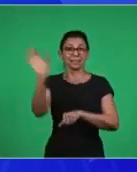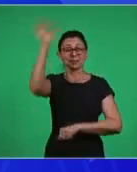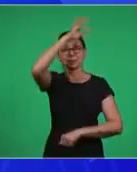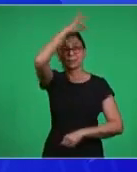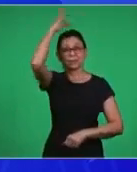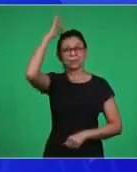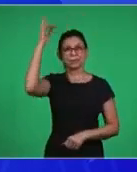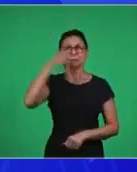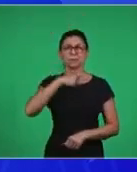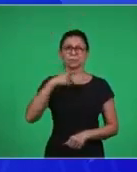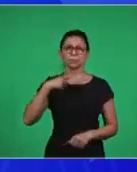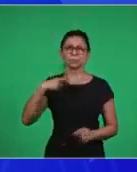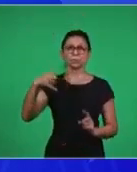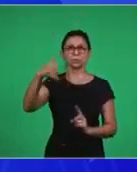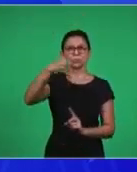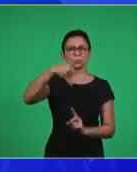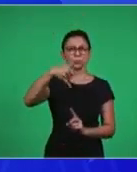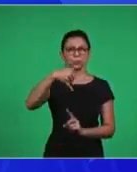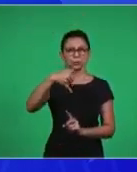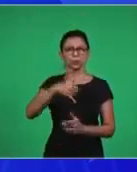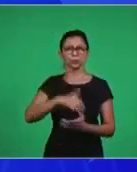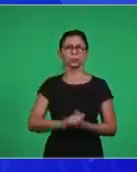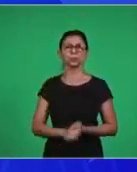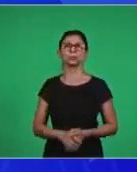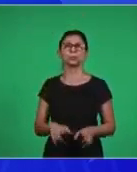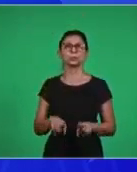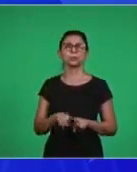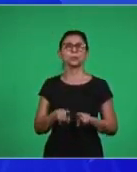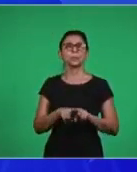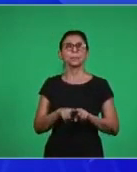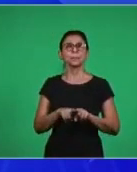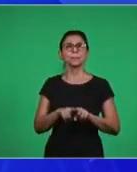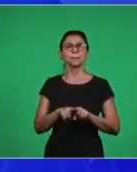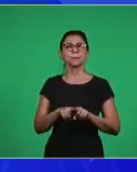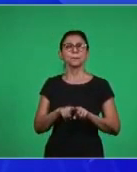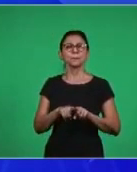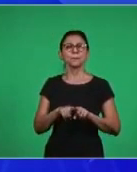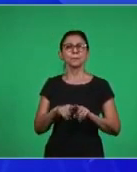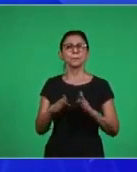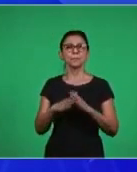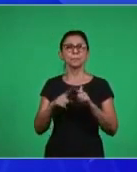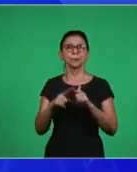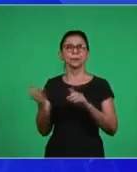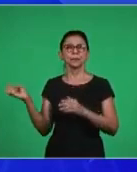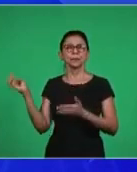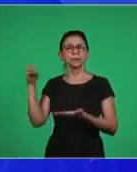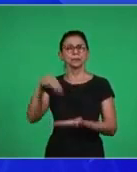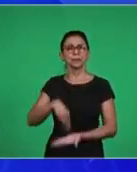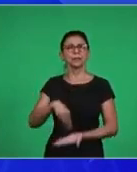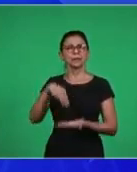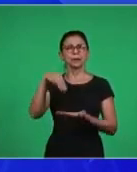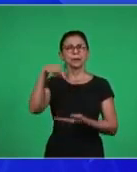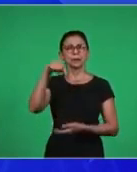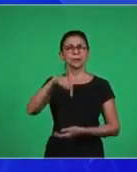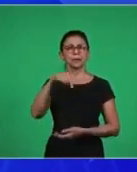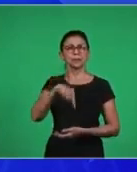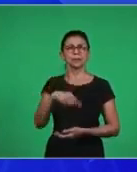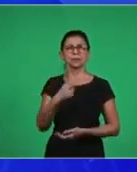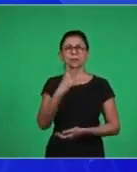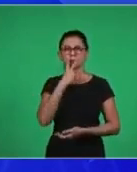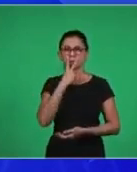and Espírito Santo, the pastors and anointed, and Contune, Maranatha Christian Church